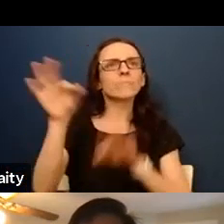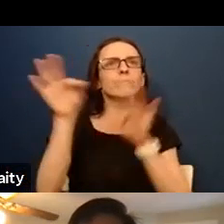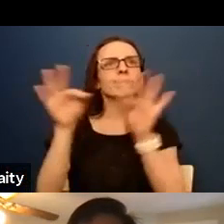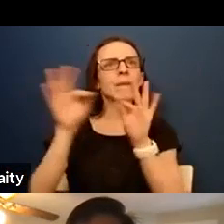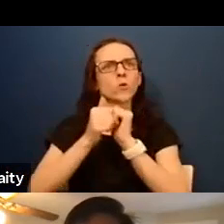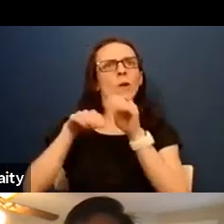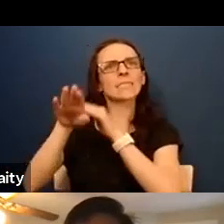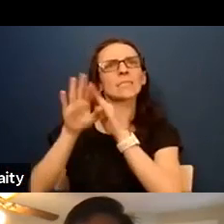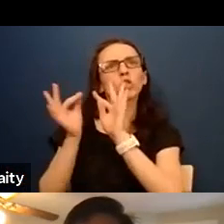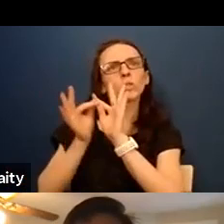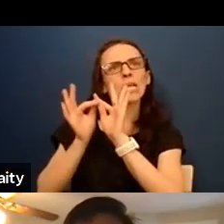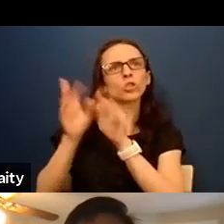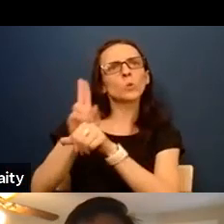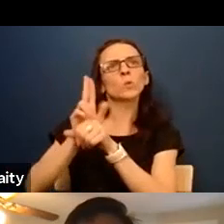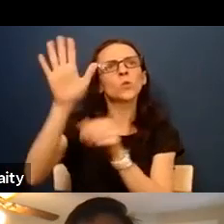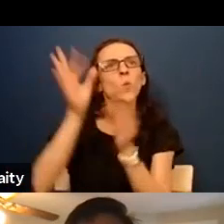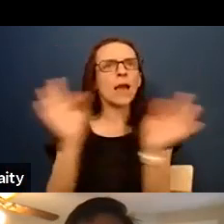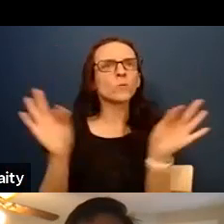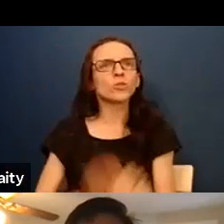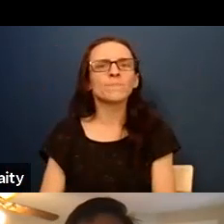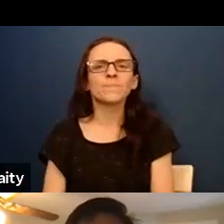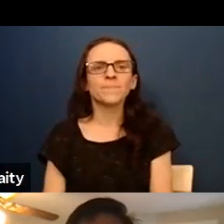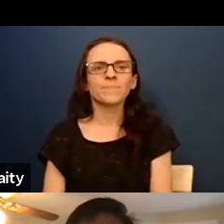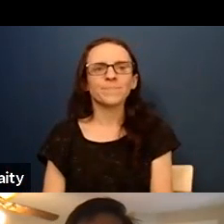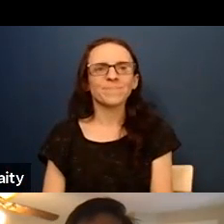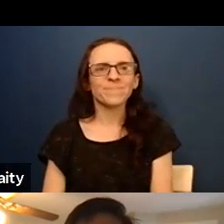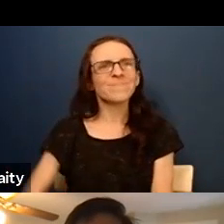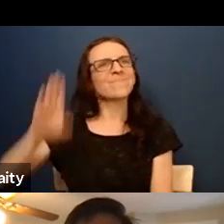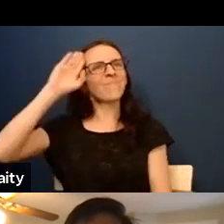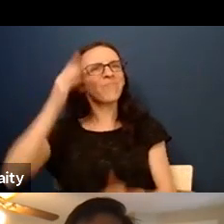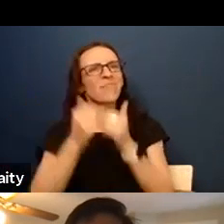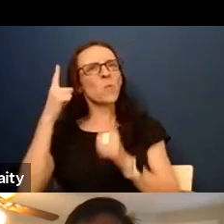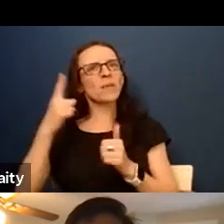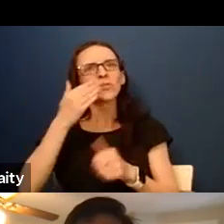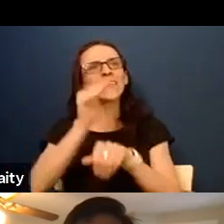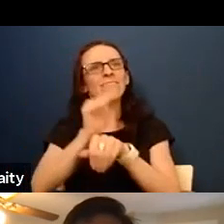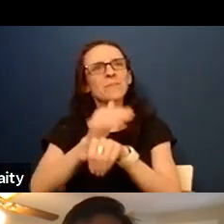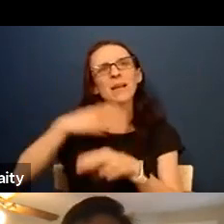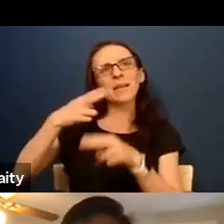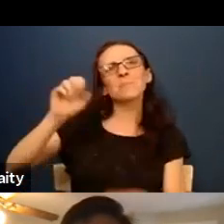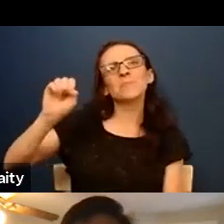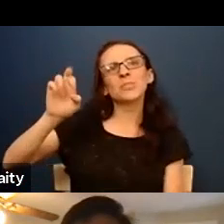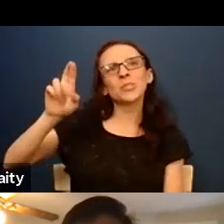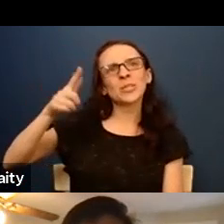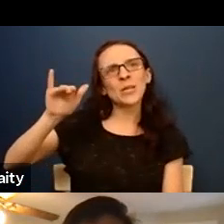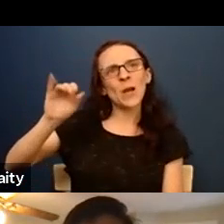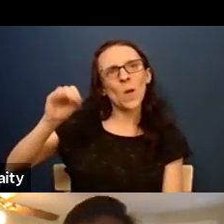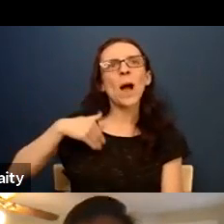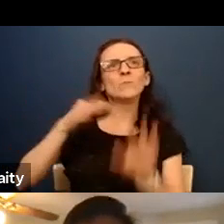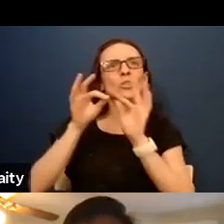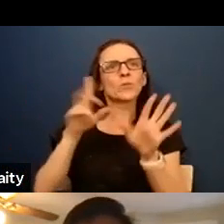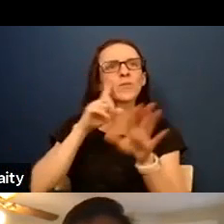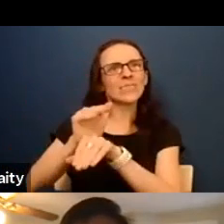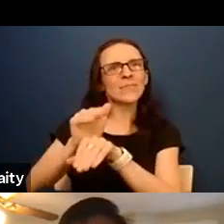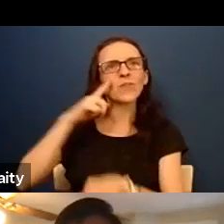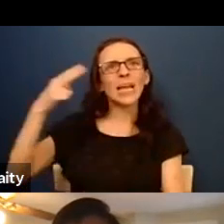Zoom instructions in Haitian Creole. Hi everyone, good evening. My name is Sergio Saint-Hilaire, Haitian Creole interpreter.